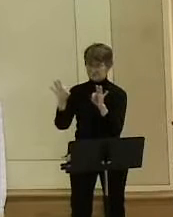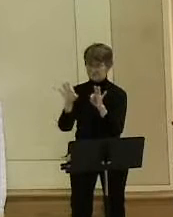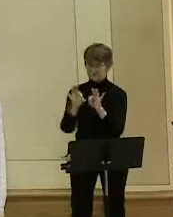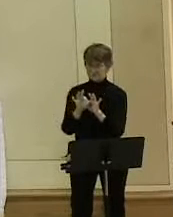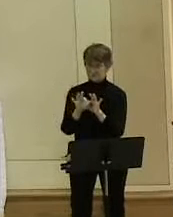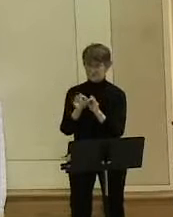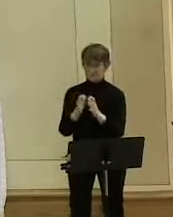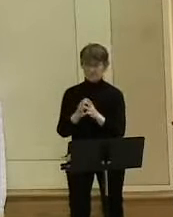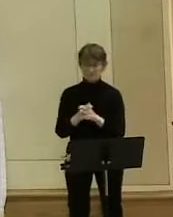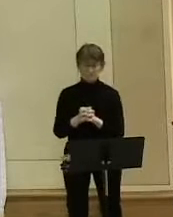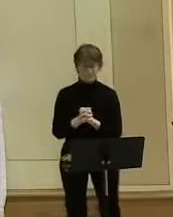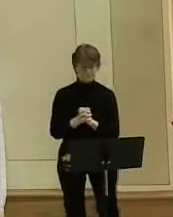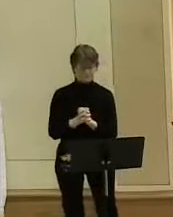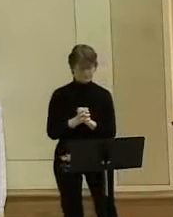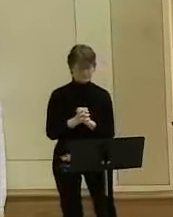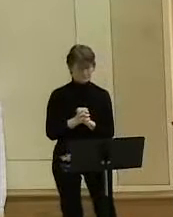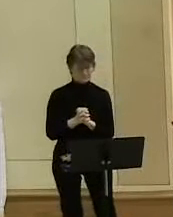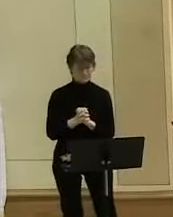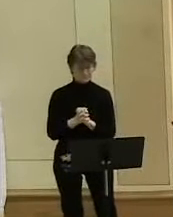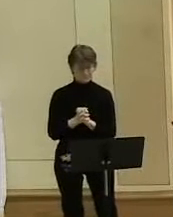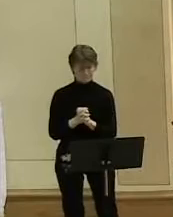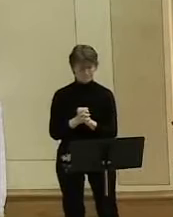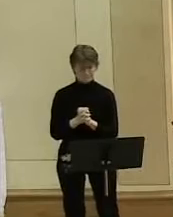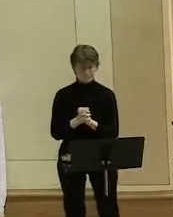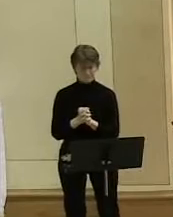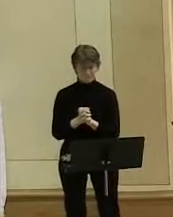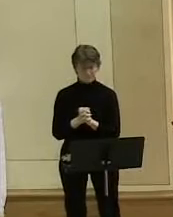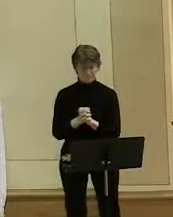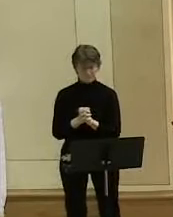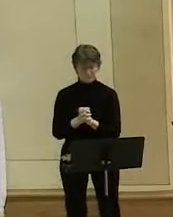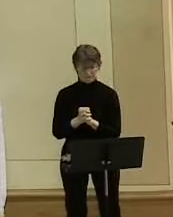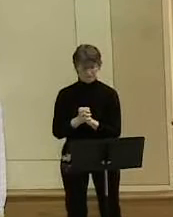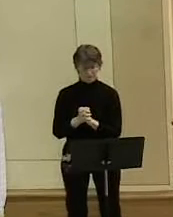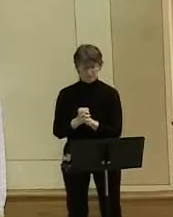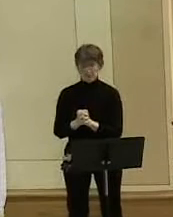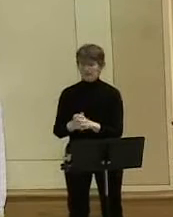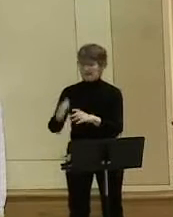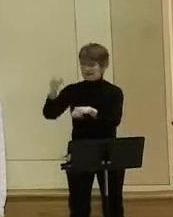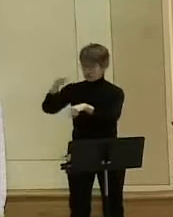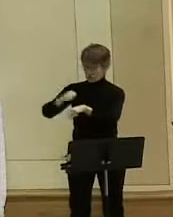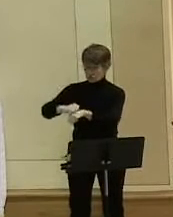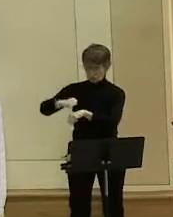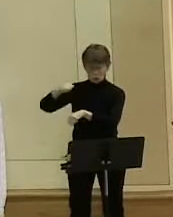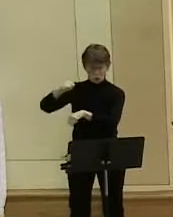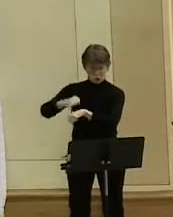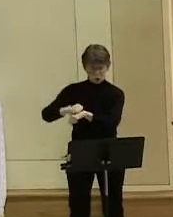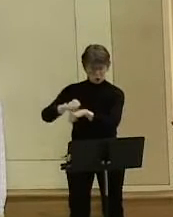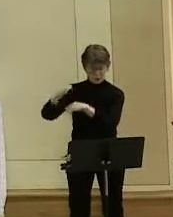Builders has become the cornerstone.